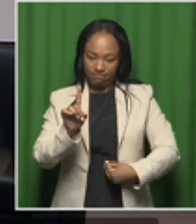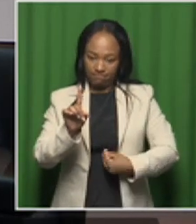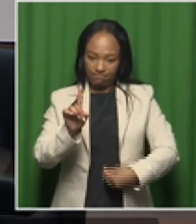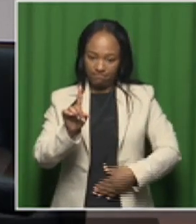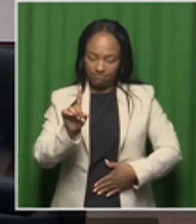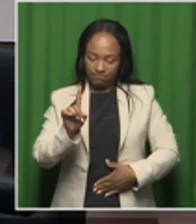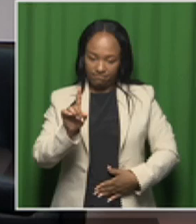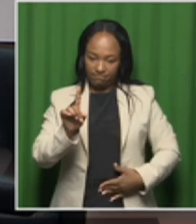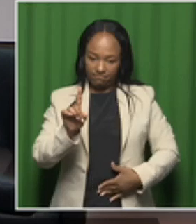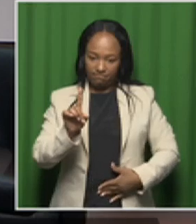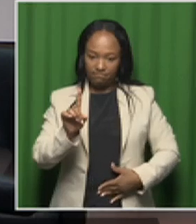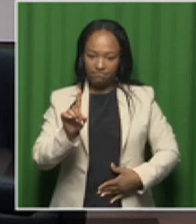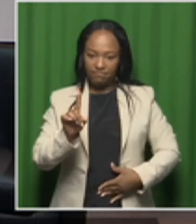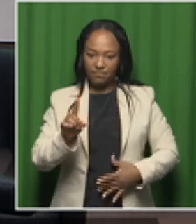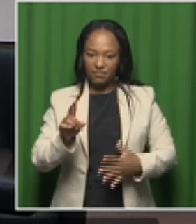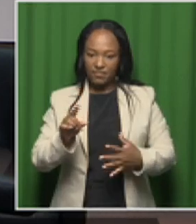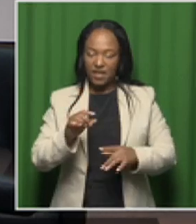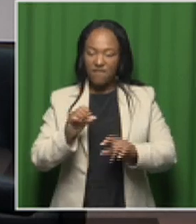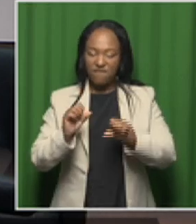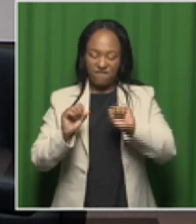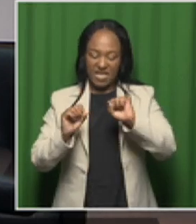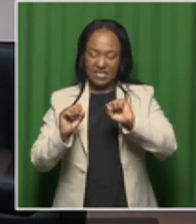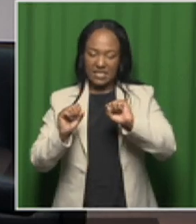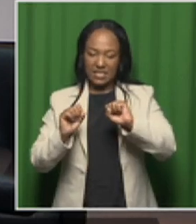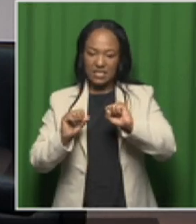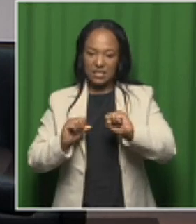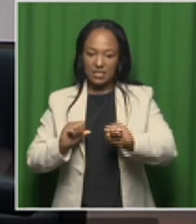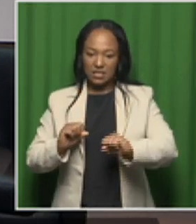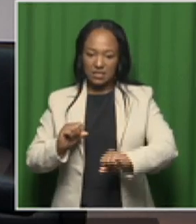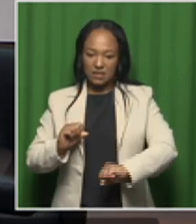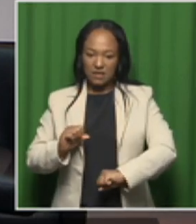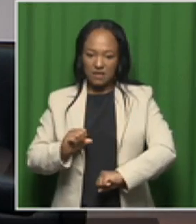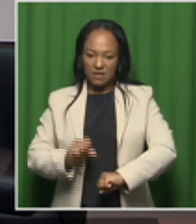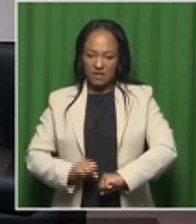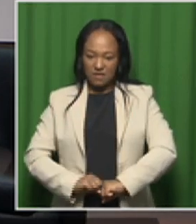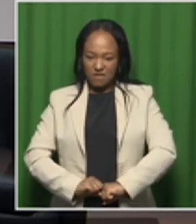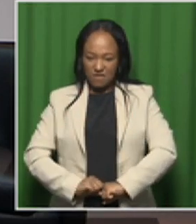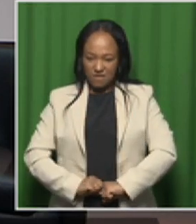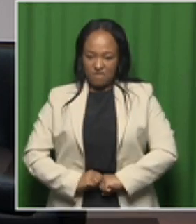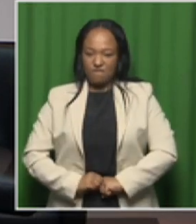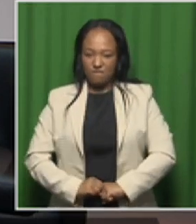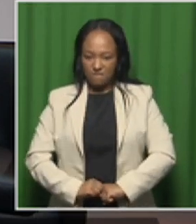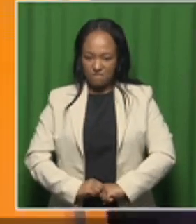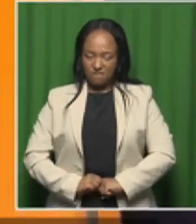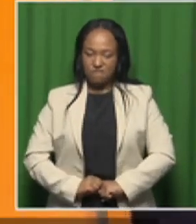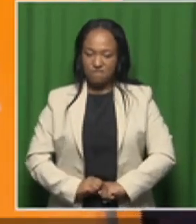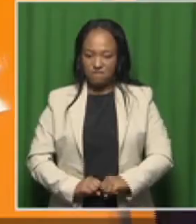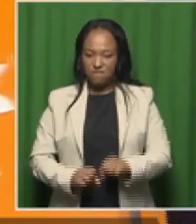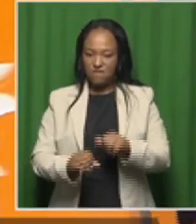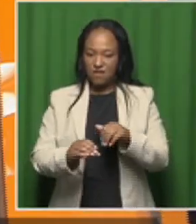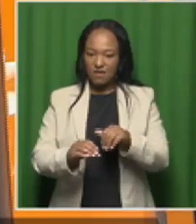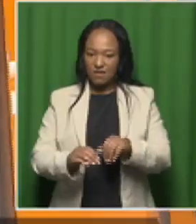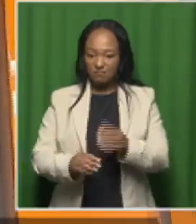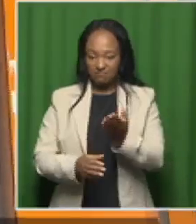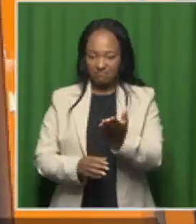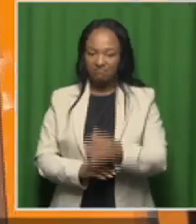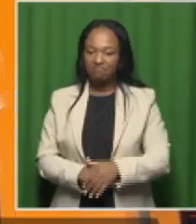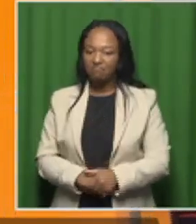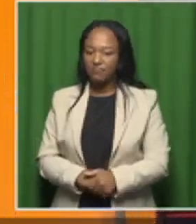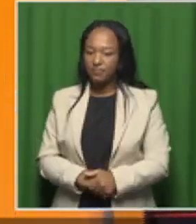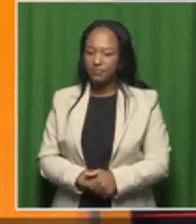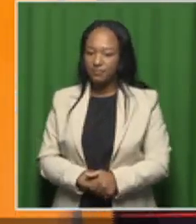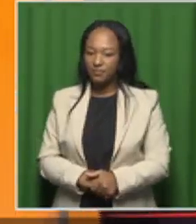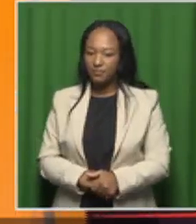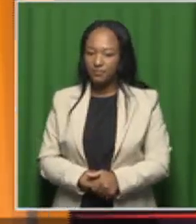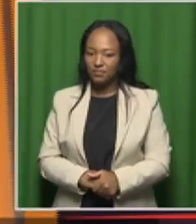Okay. That's where you're making the fist. Okay. So put the fist in here and push in and up, in and out, in and out, in and